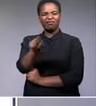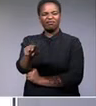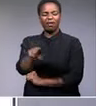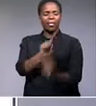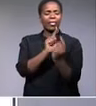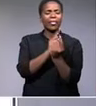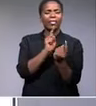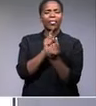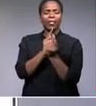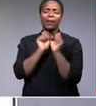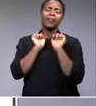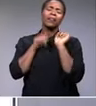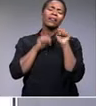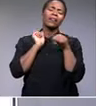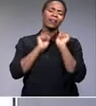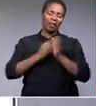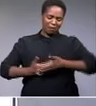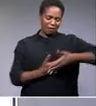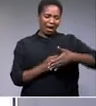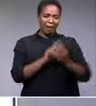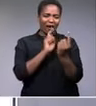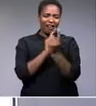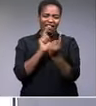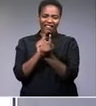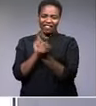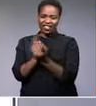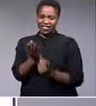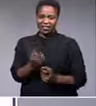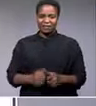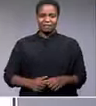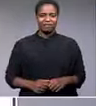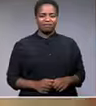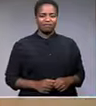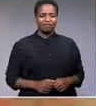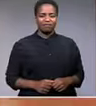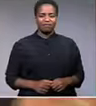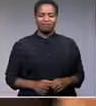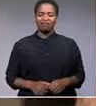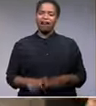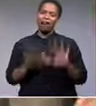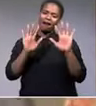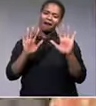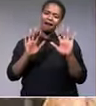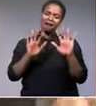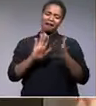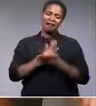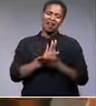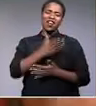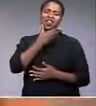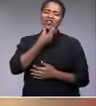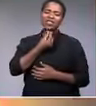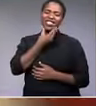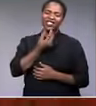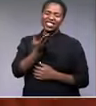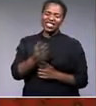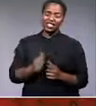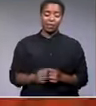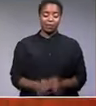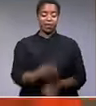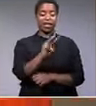some of the province's newest additions. Sekohatso Moagi has the story. Merry Christmas! Gauteng Health